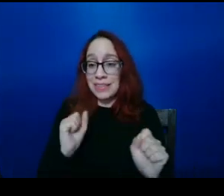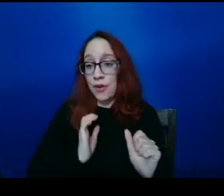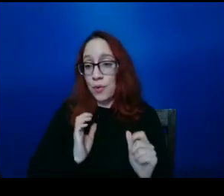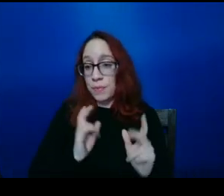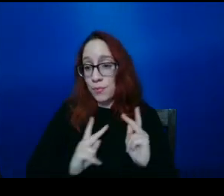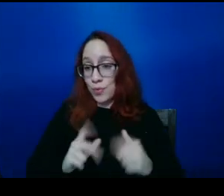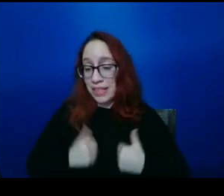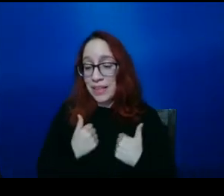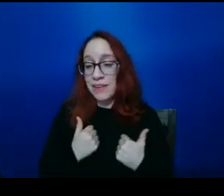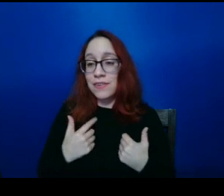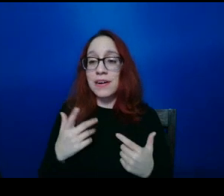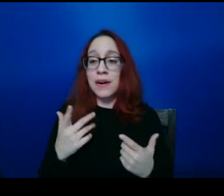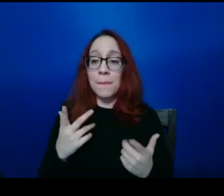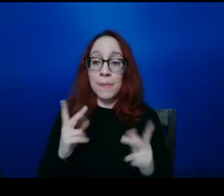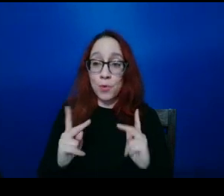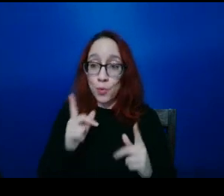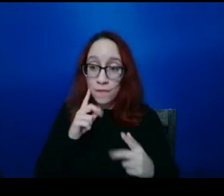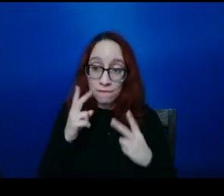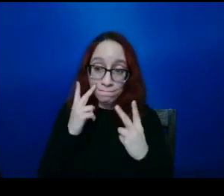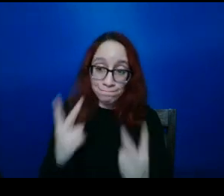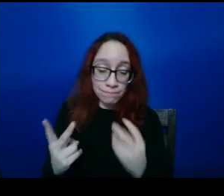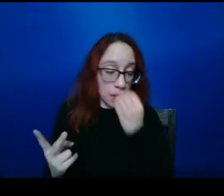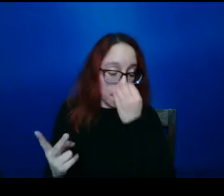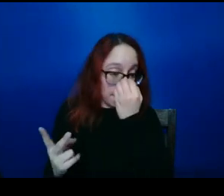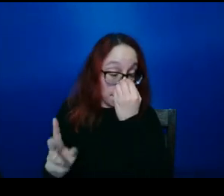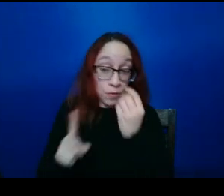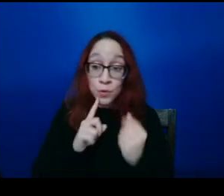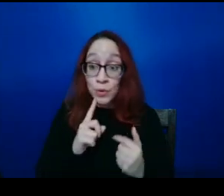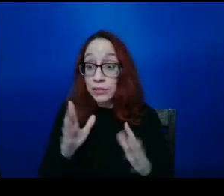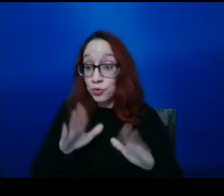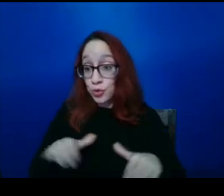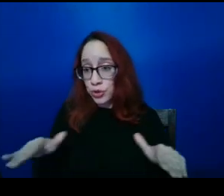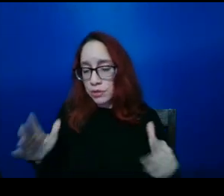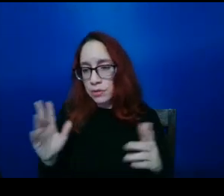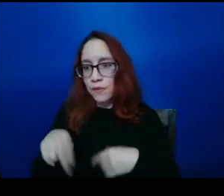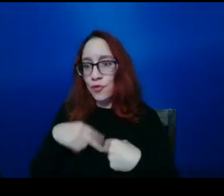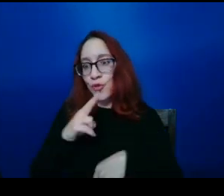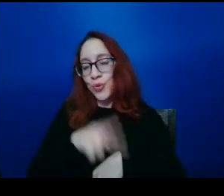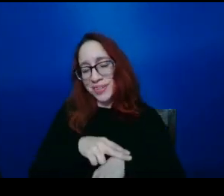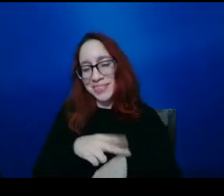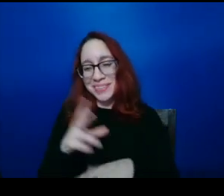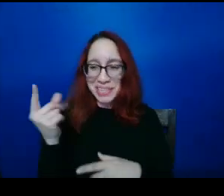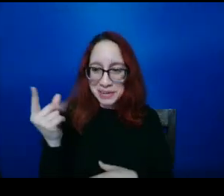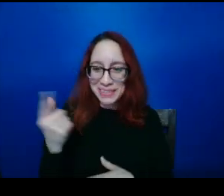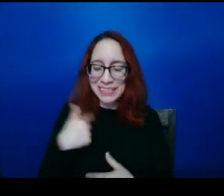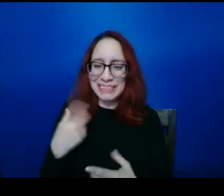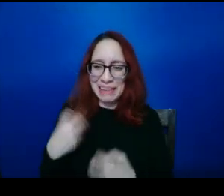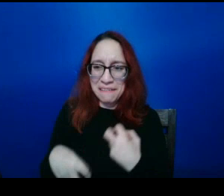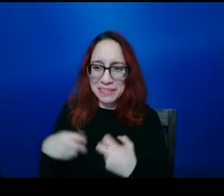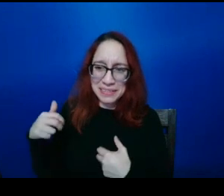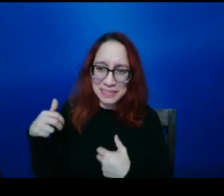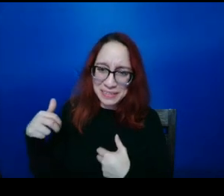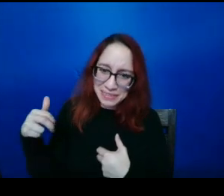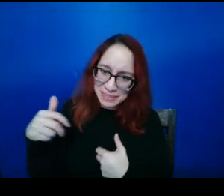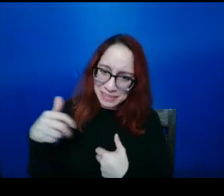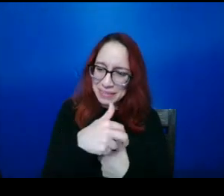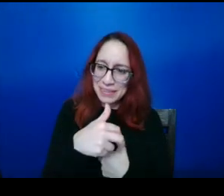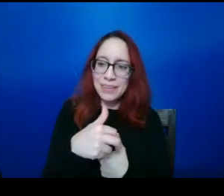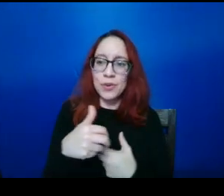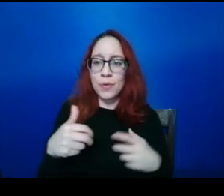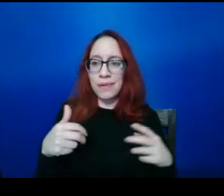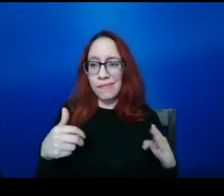residents, the safety of our visitors, and especially the children, and of course the dogs. It's really hard to cross that street. People coming over